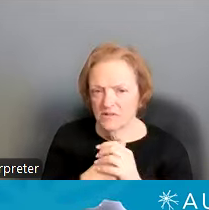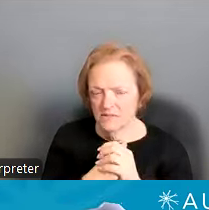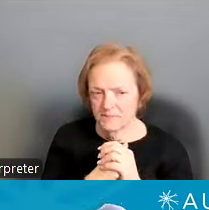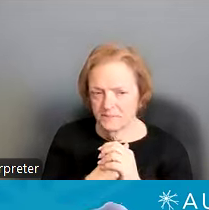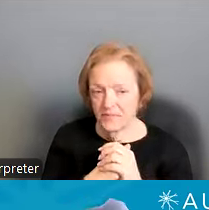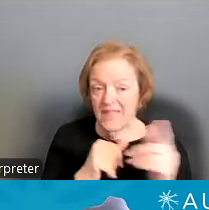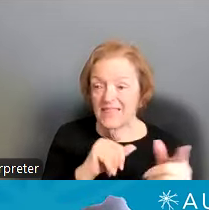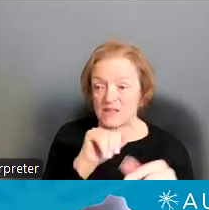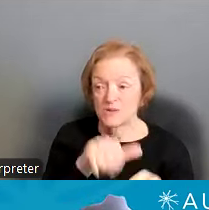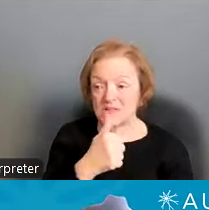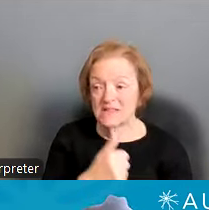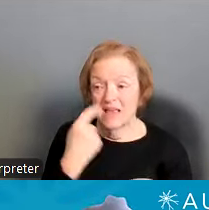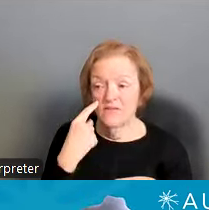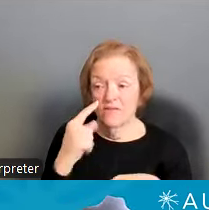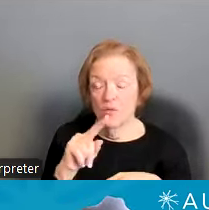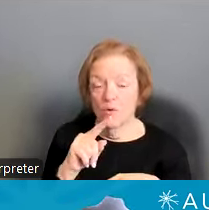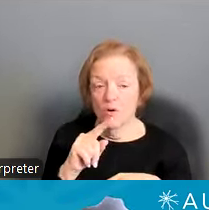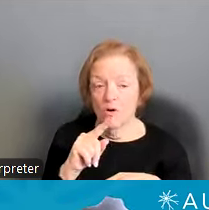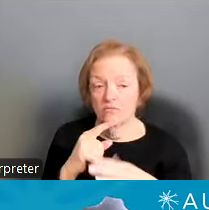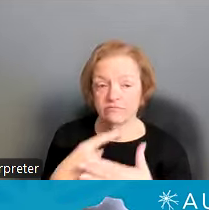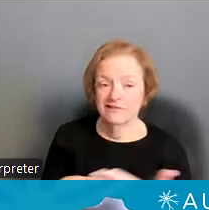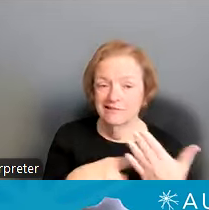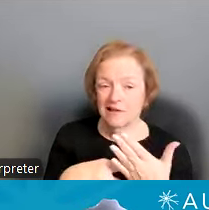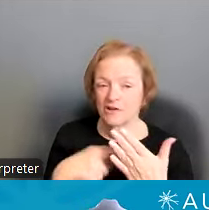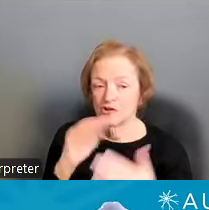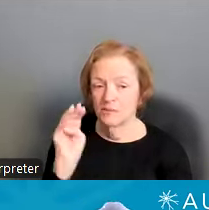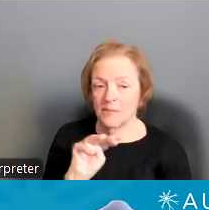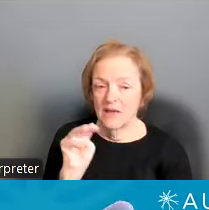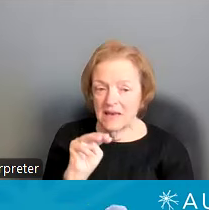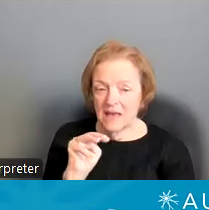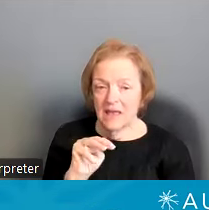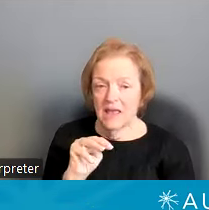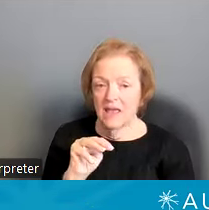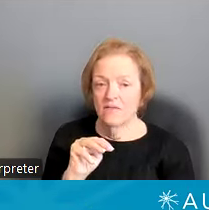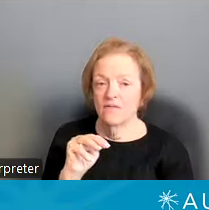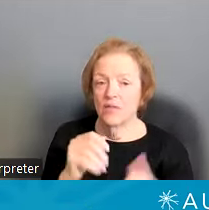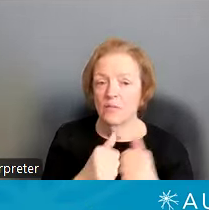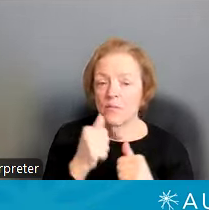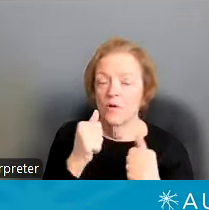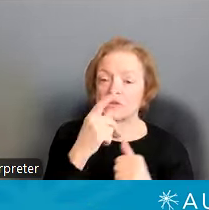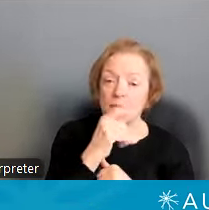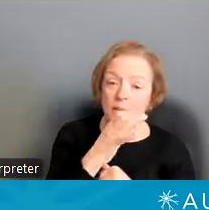will expand that permission to most public and federally supported housing